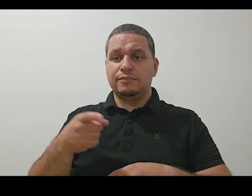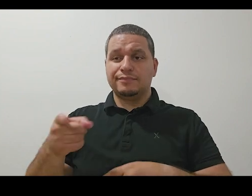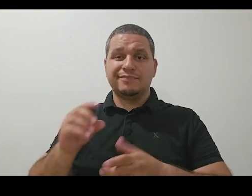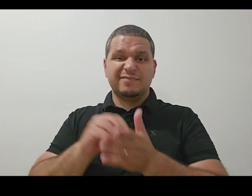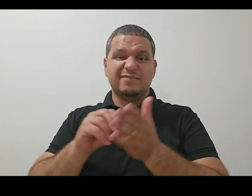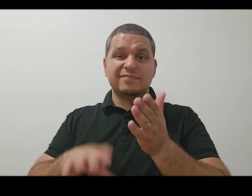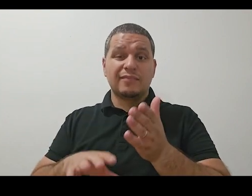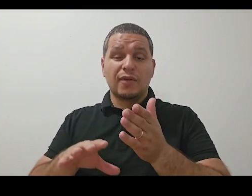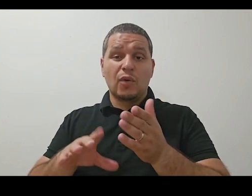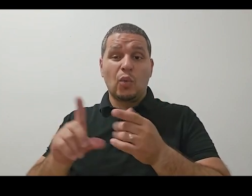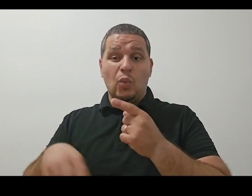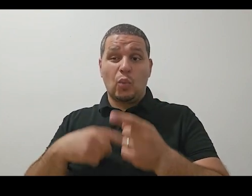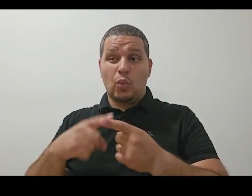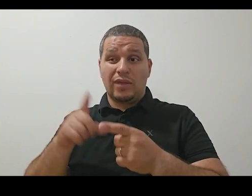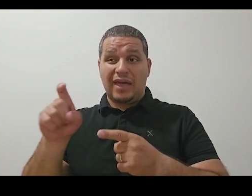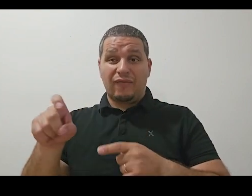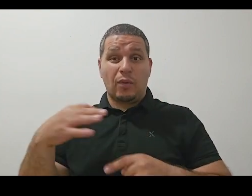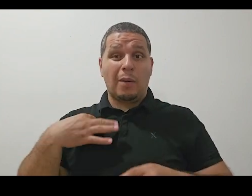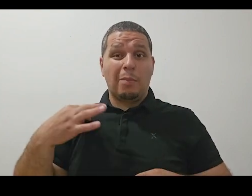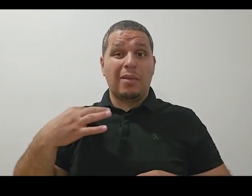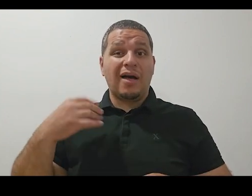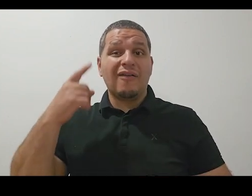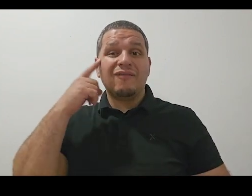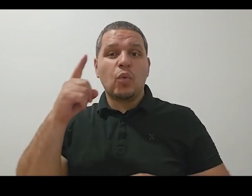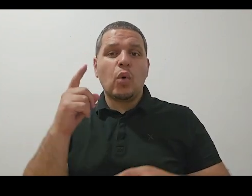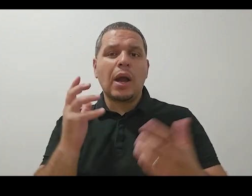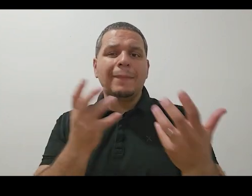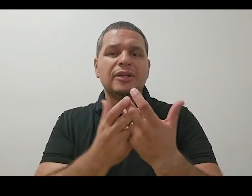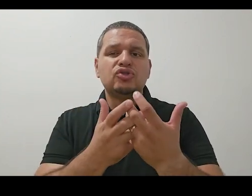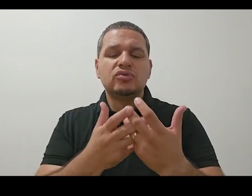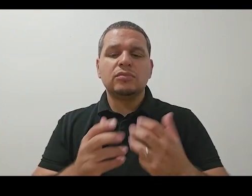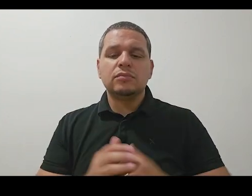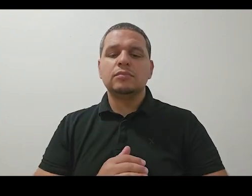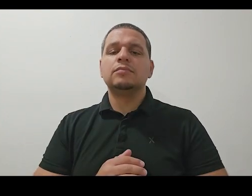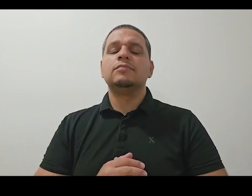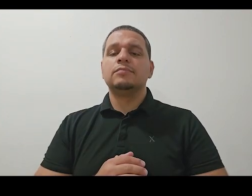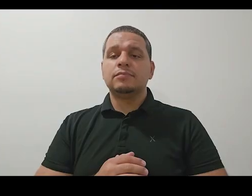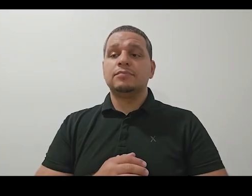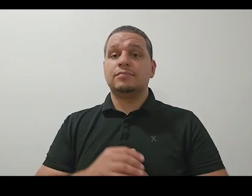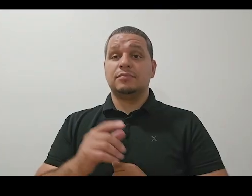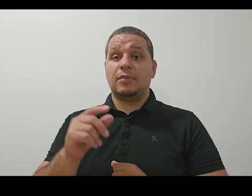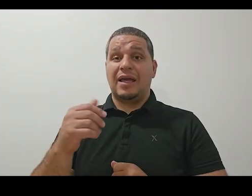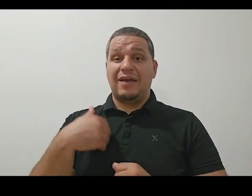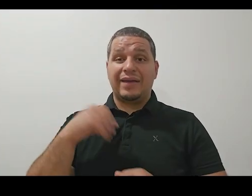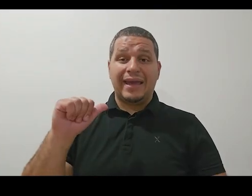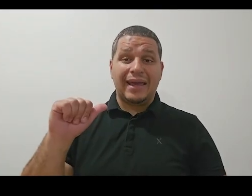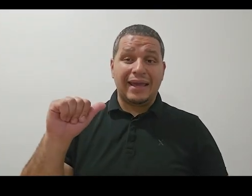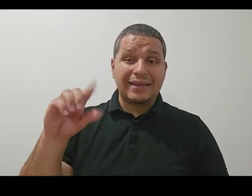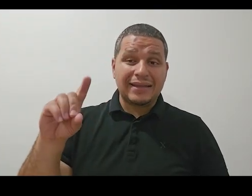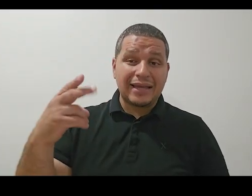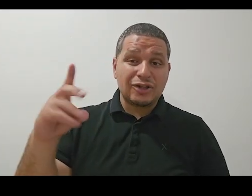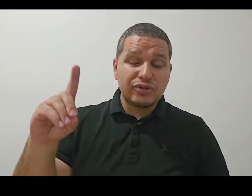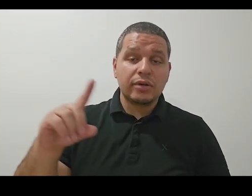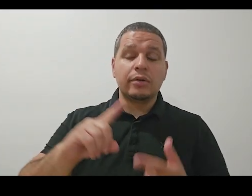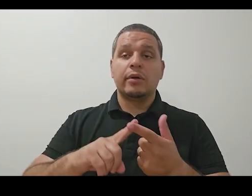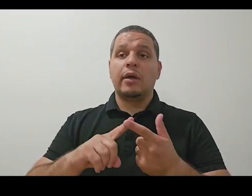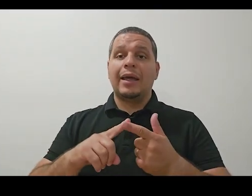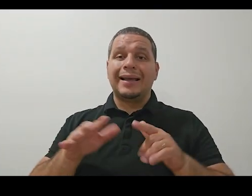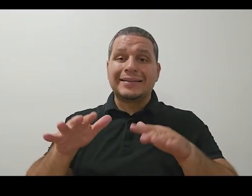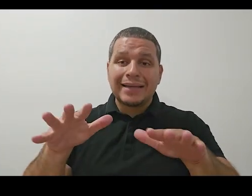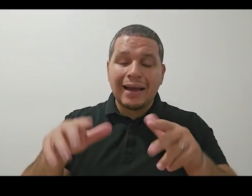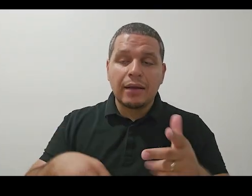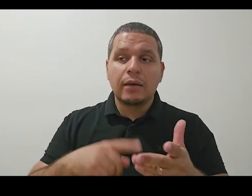confront when they have to apply for accommodations. When they have, let's say, ADHD or anxiety or